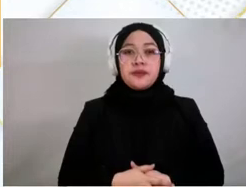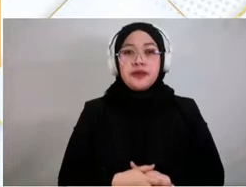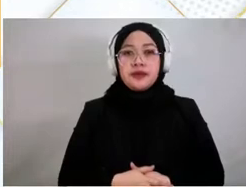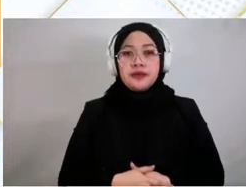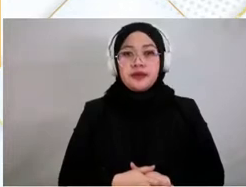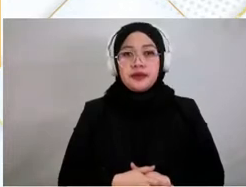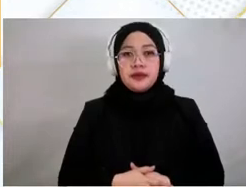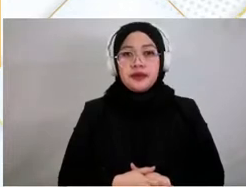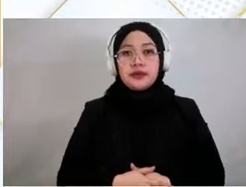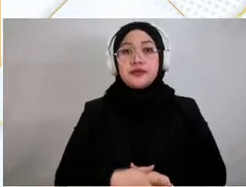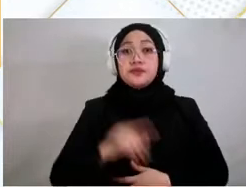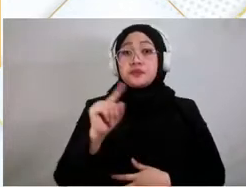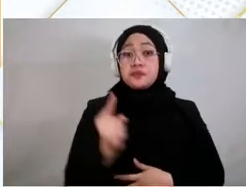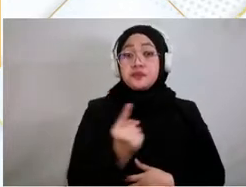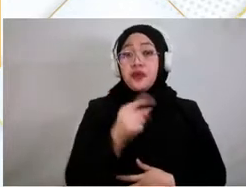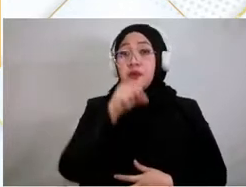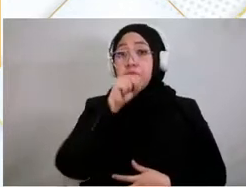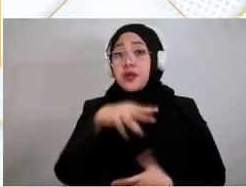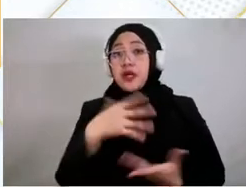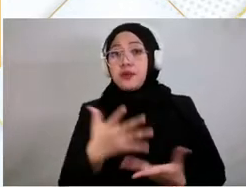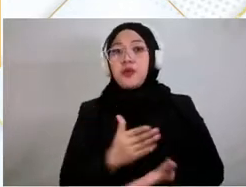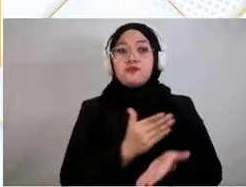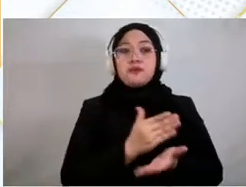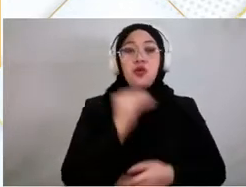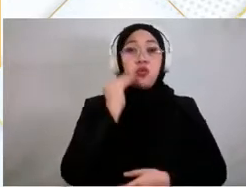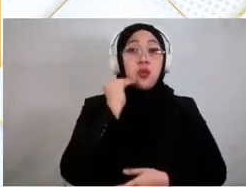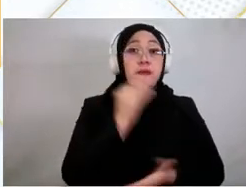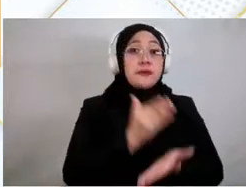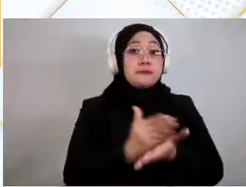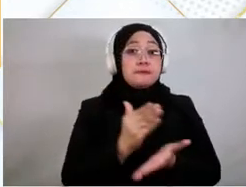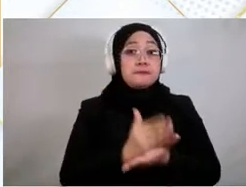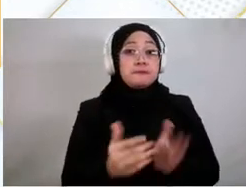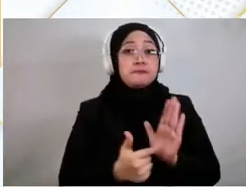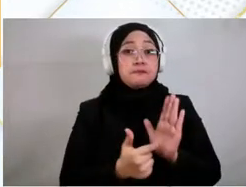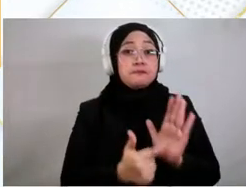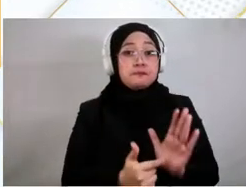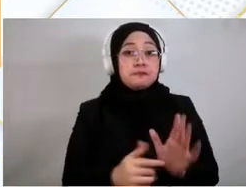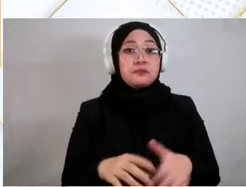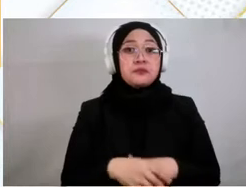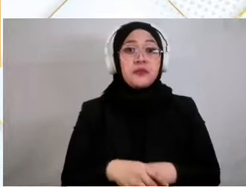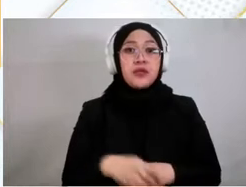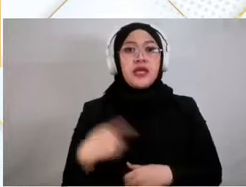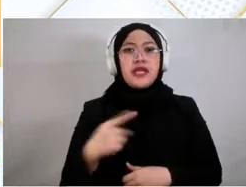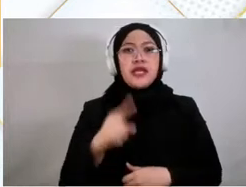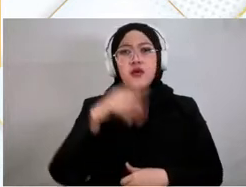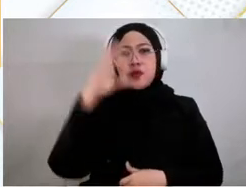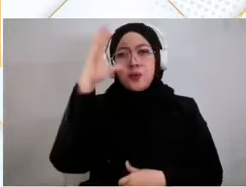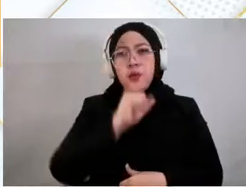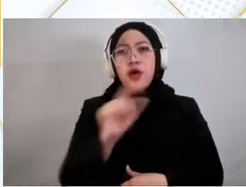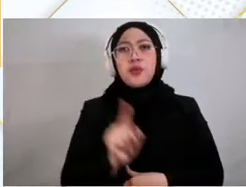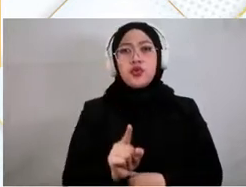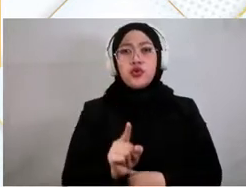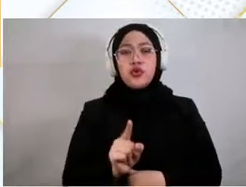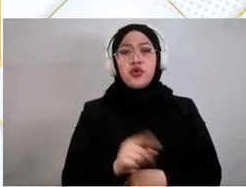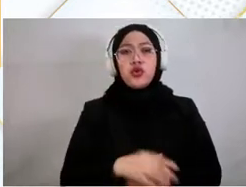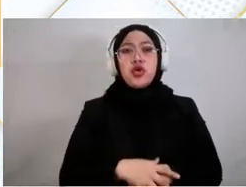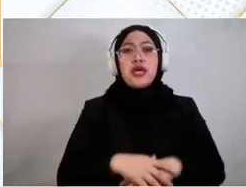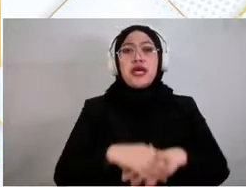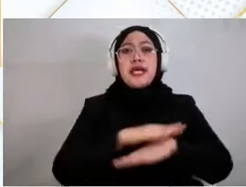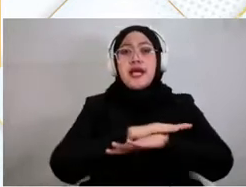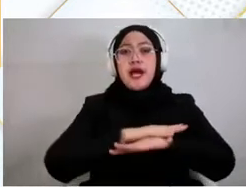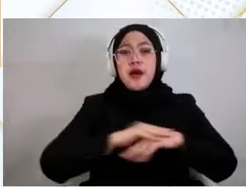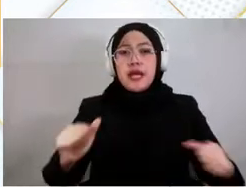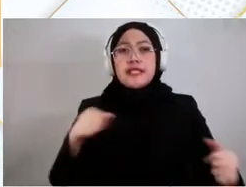My first point that I would like to share with you all is that we have to understand that security is a very